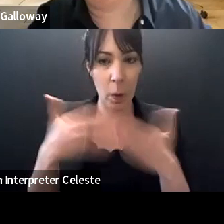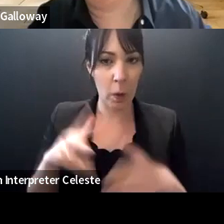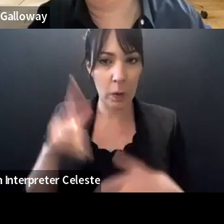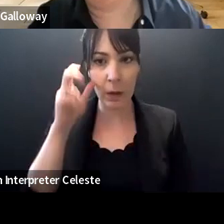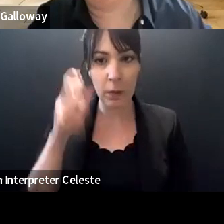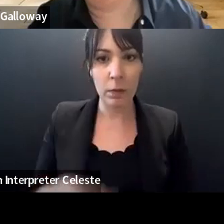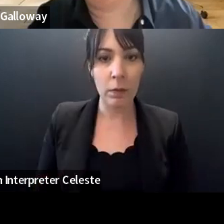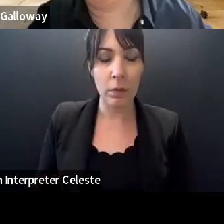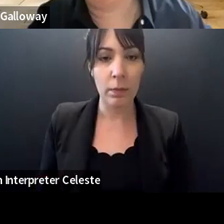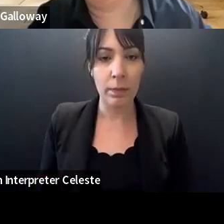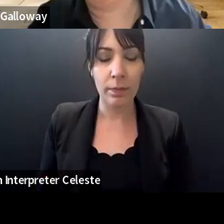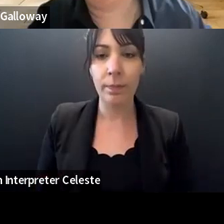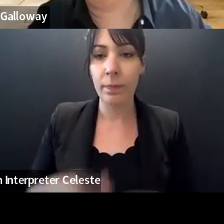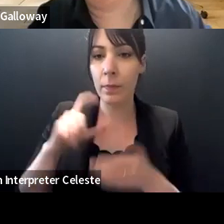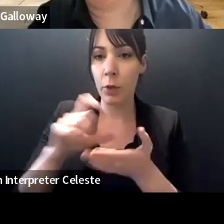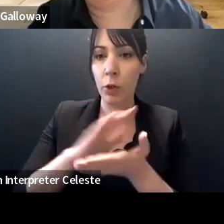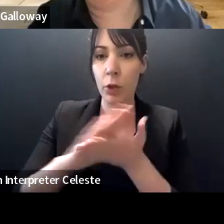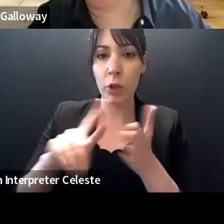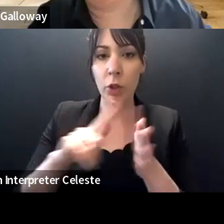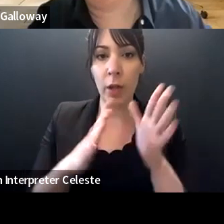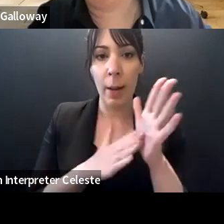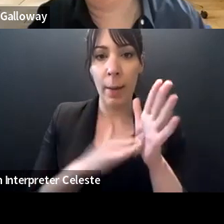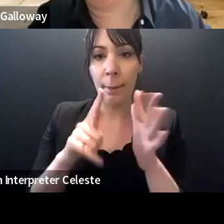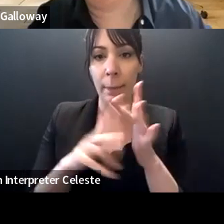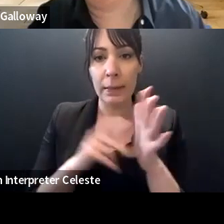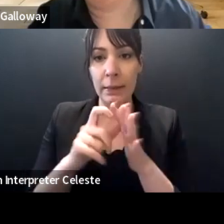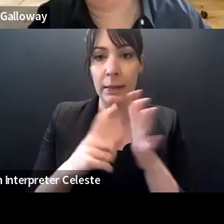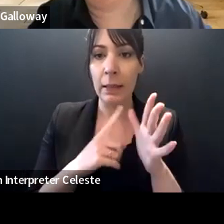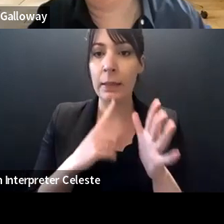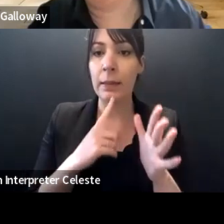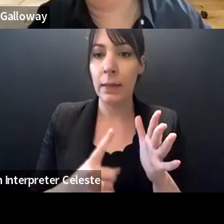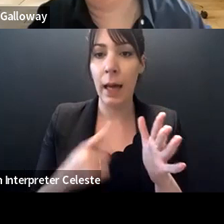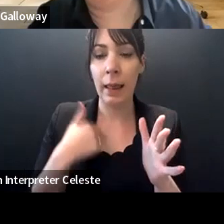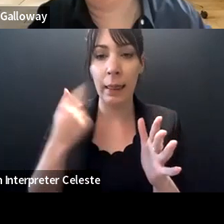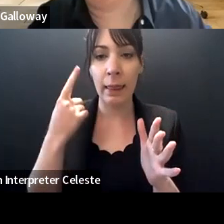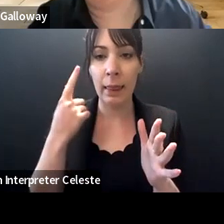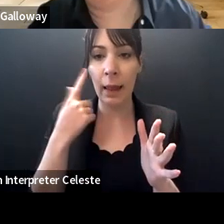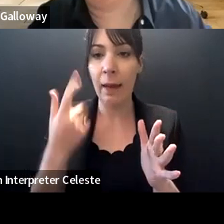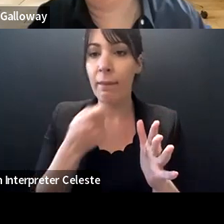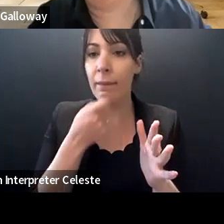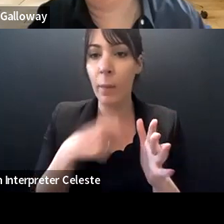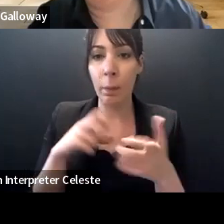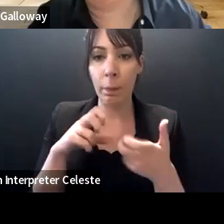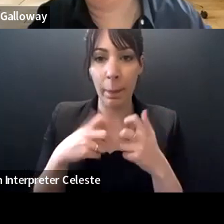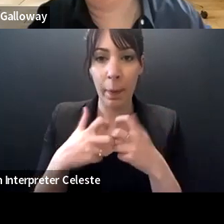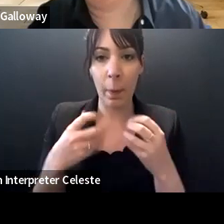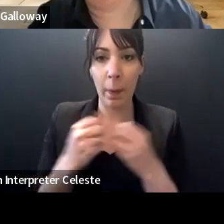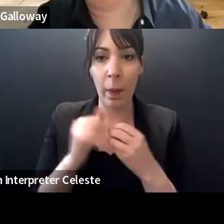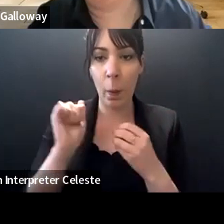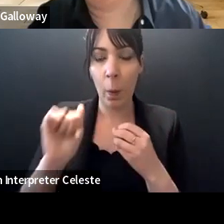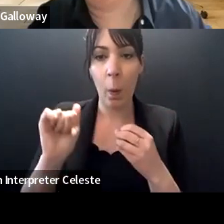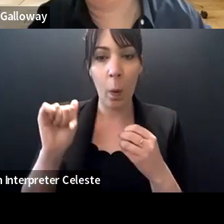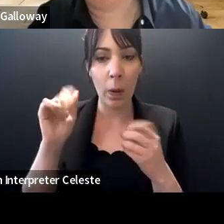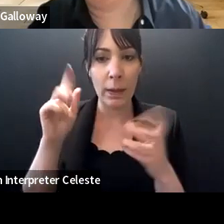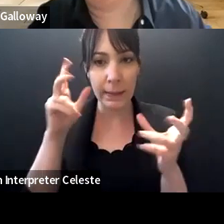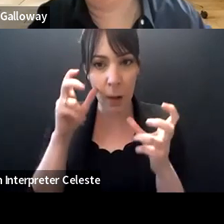Thanks, Tracy. We're having a few difficulties with the audio here, so I'm just going to try and summarise with those wonderful points. Before